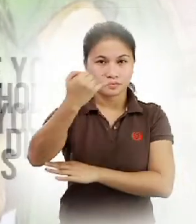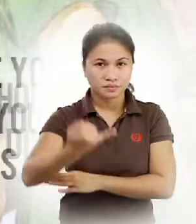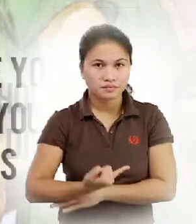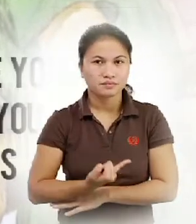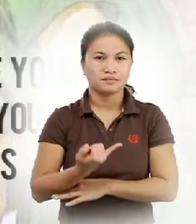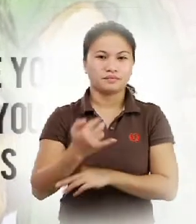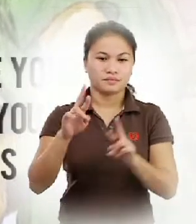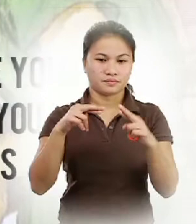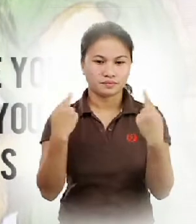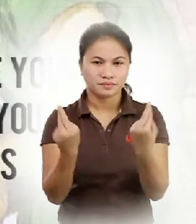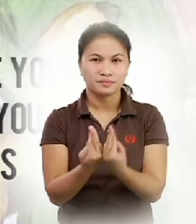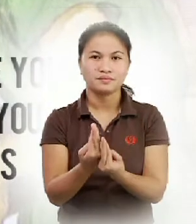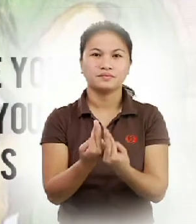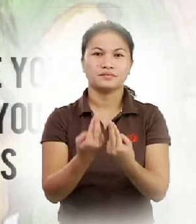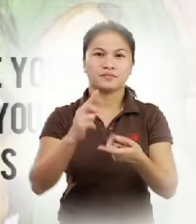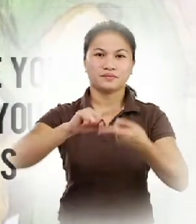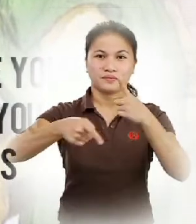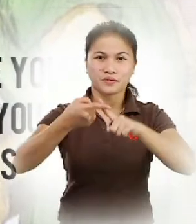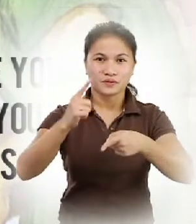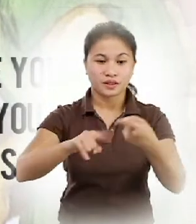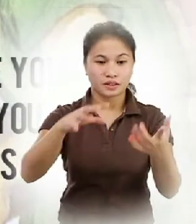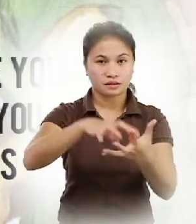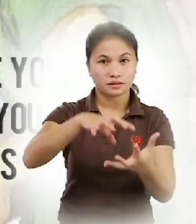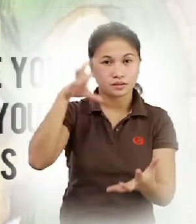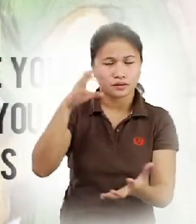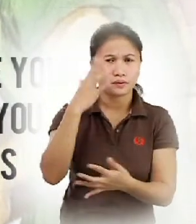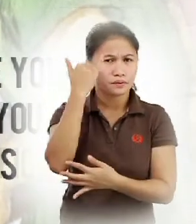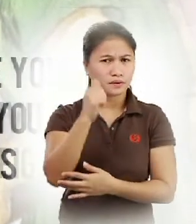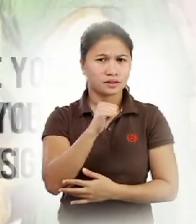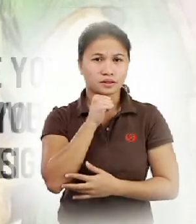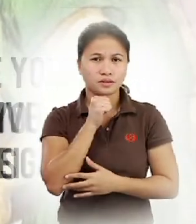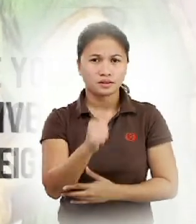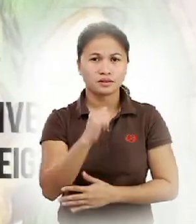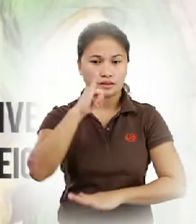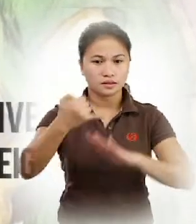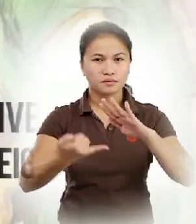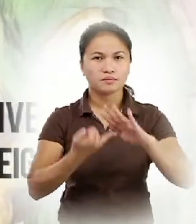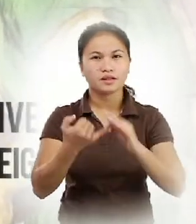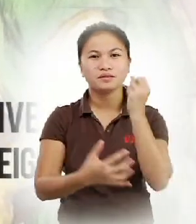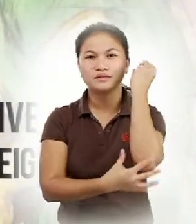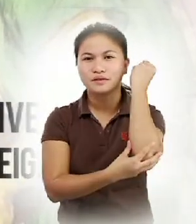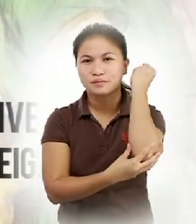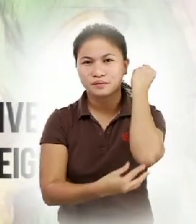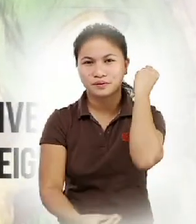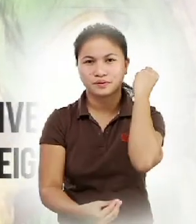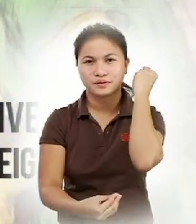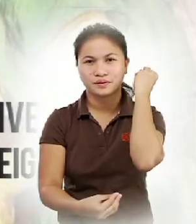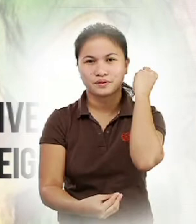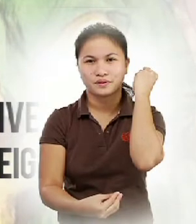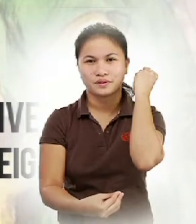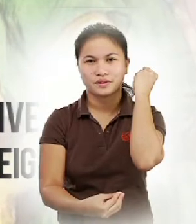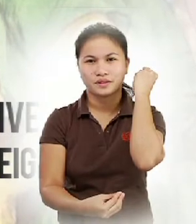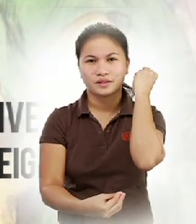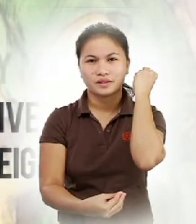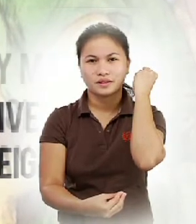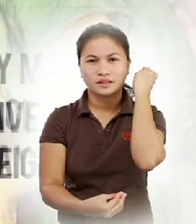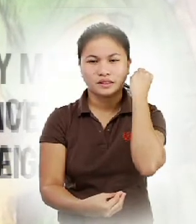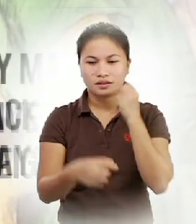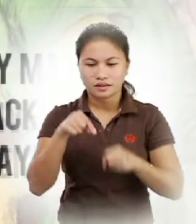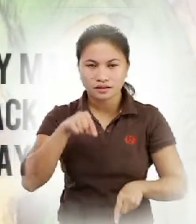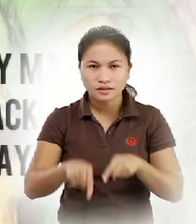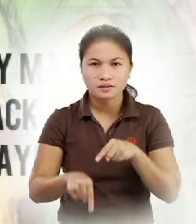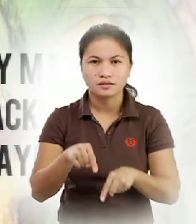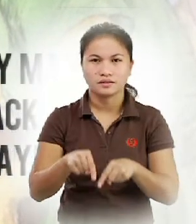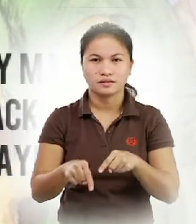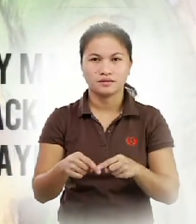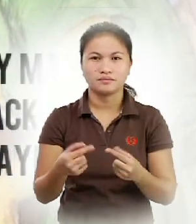friends, and the rich, why not invite the poor, the lame, the crippled? And what